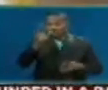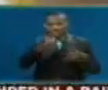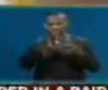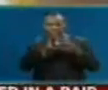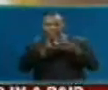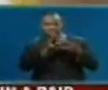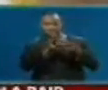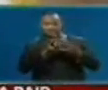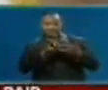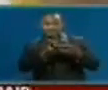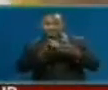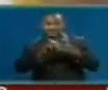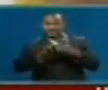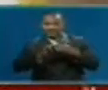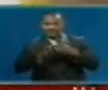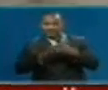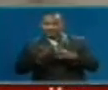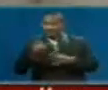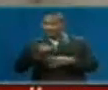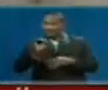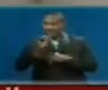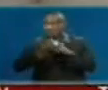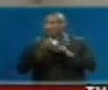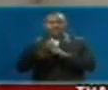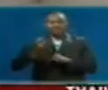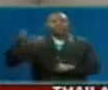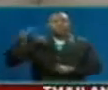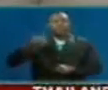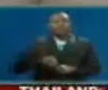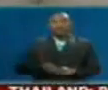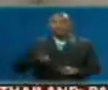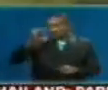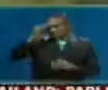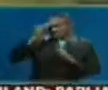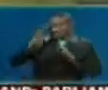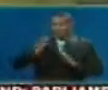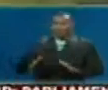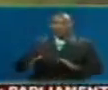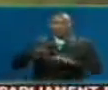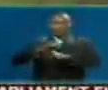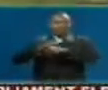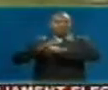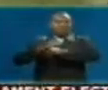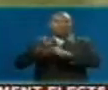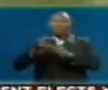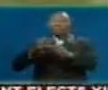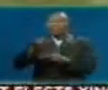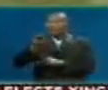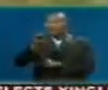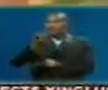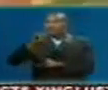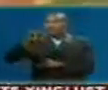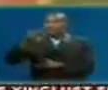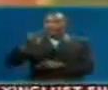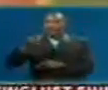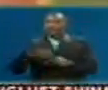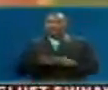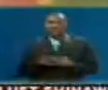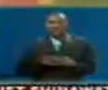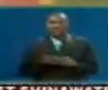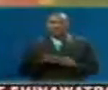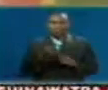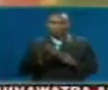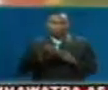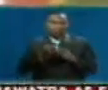future cooperation which we started 50 years ago. The Minister of Defense, Lieutenant General Joseph Henry Smith, said a